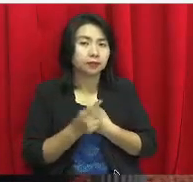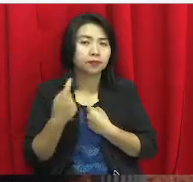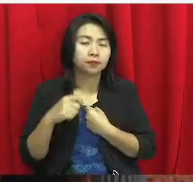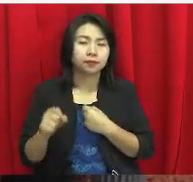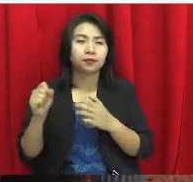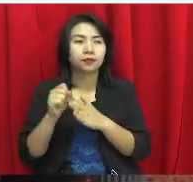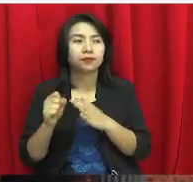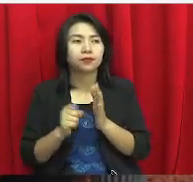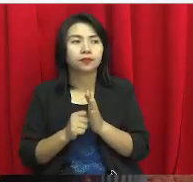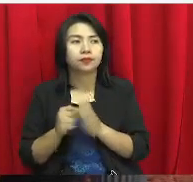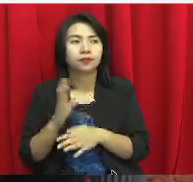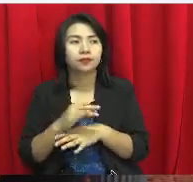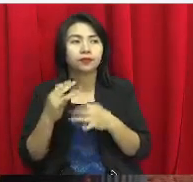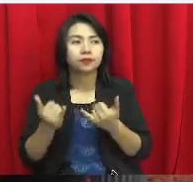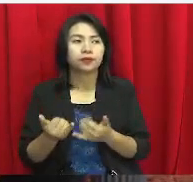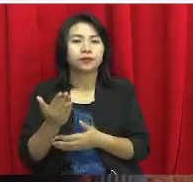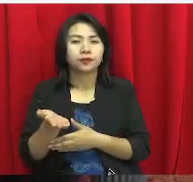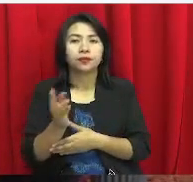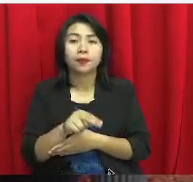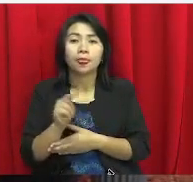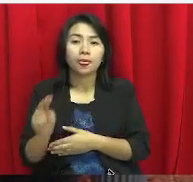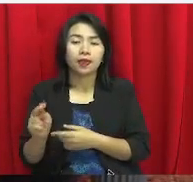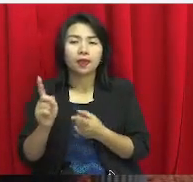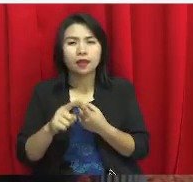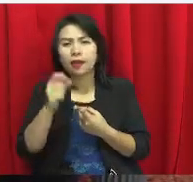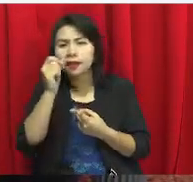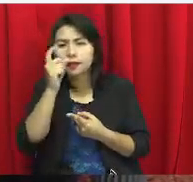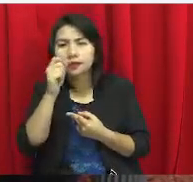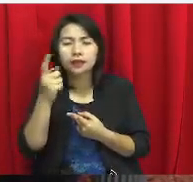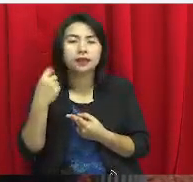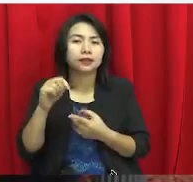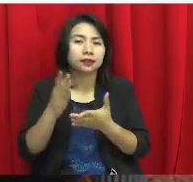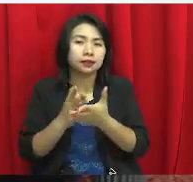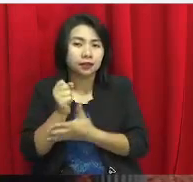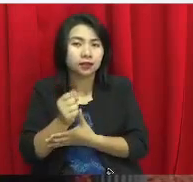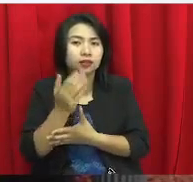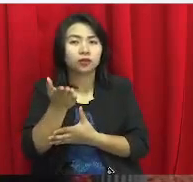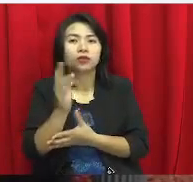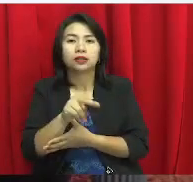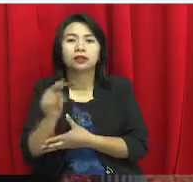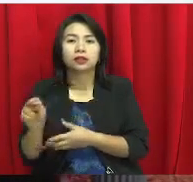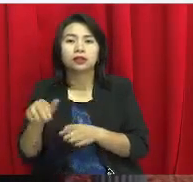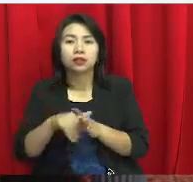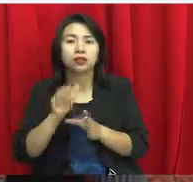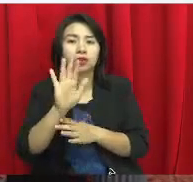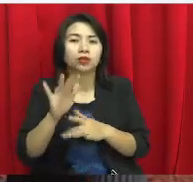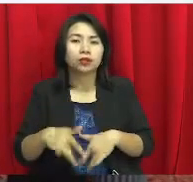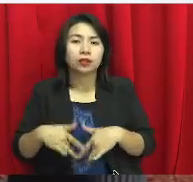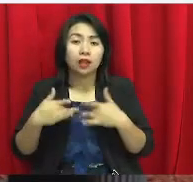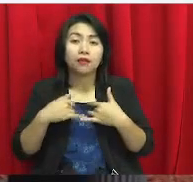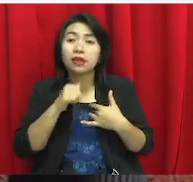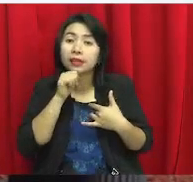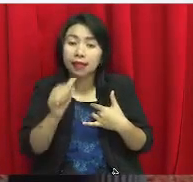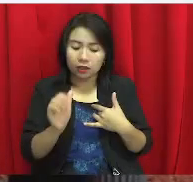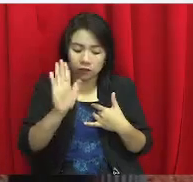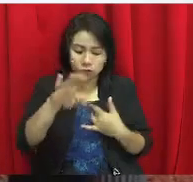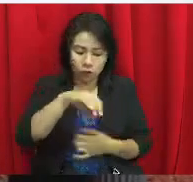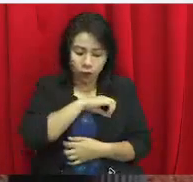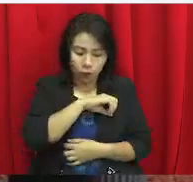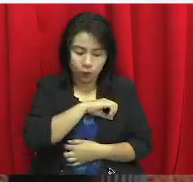ni Sir Joe kanina na kailangan mo maunawaan that the righteousness that you need in your life is not your righteousness, but it